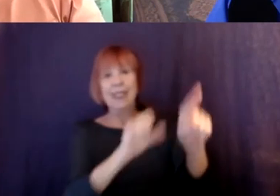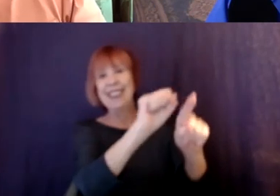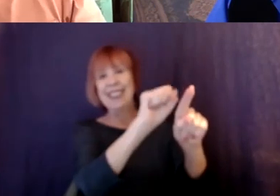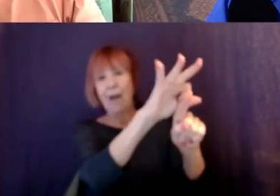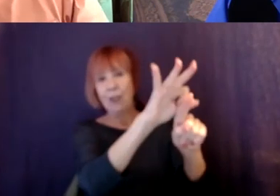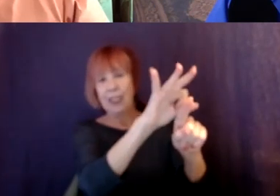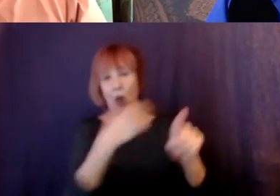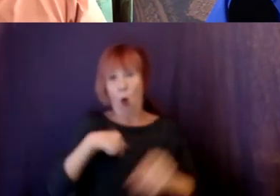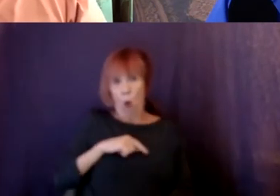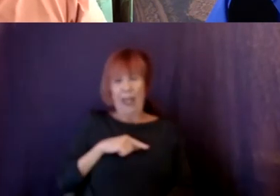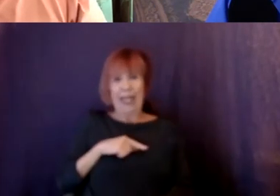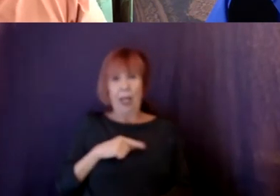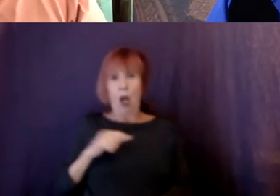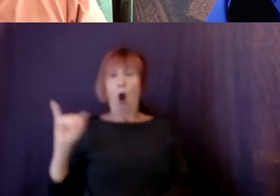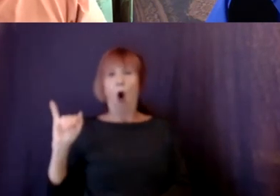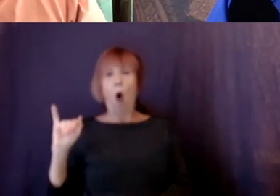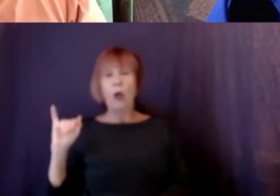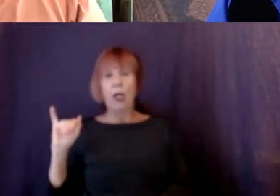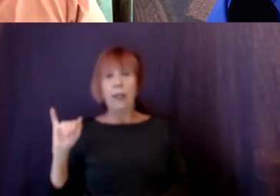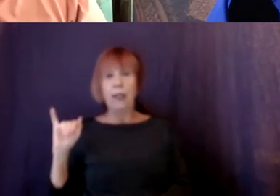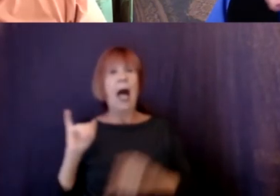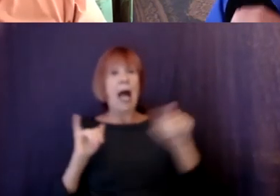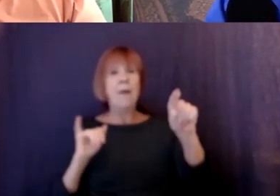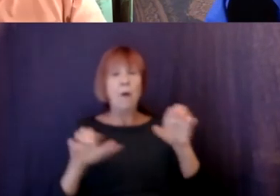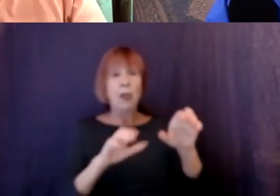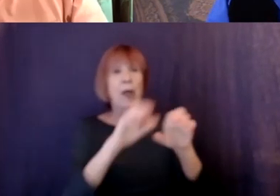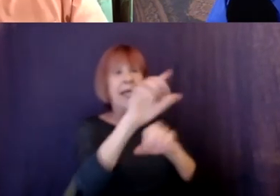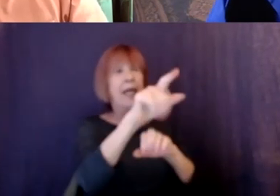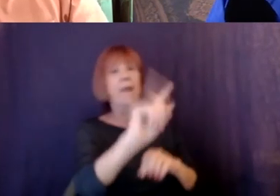work in San Francisco at a place called the Bay Area Video Coalition.